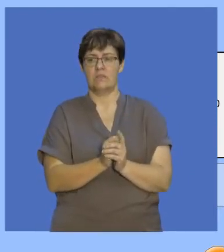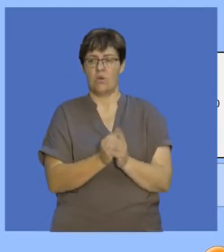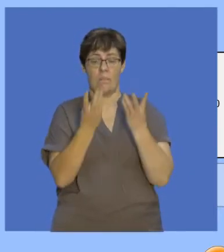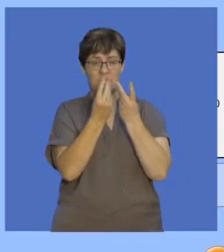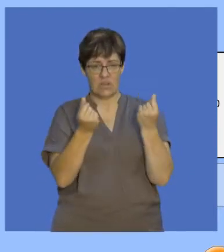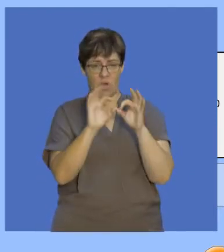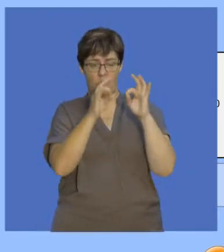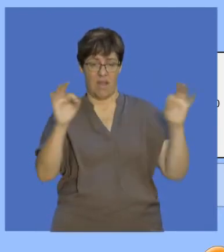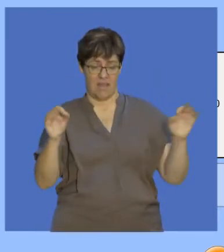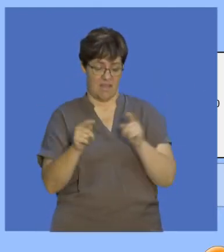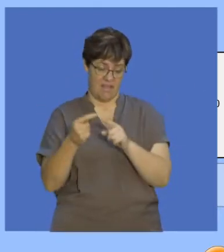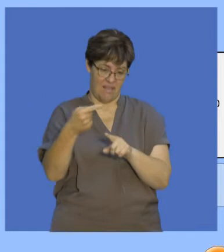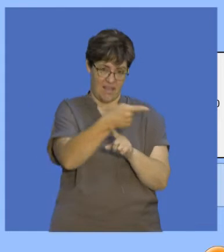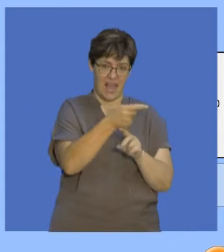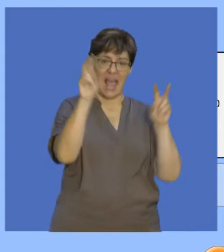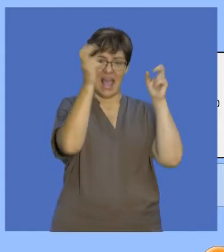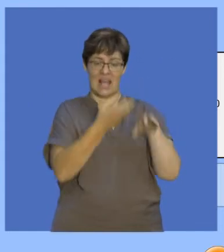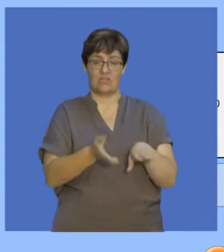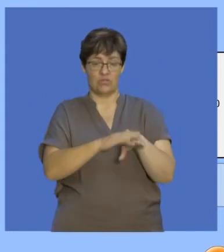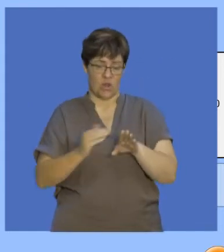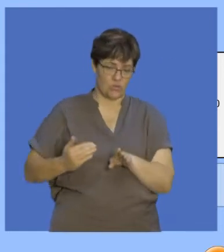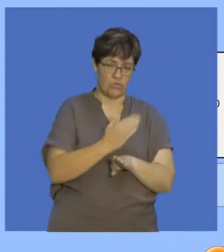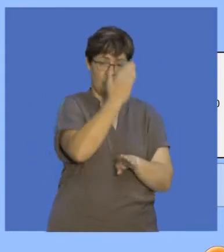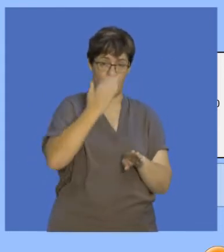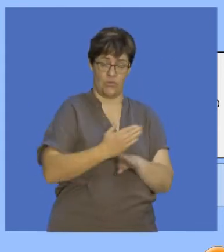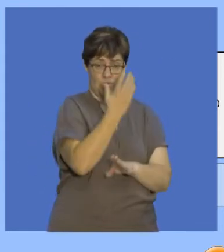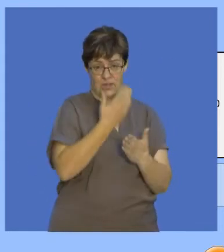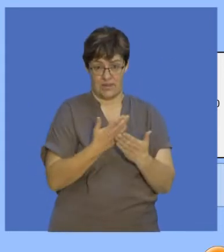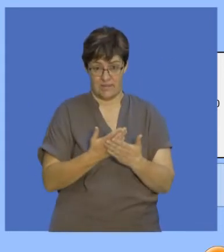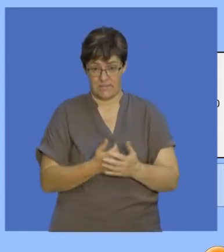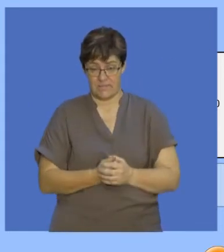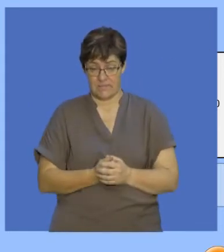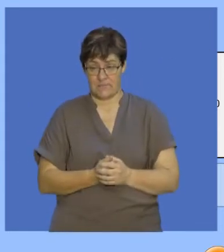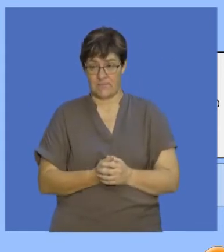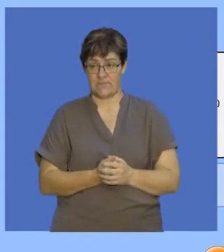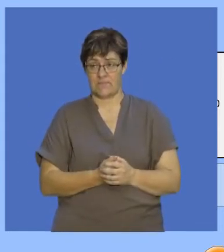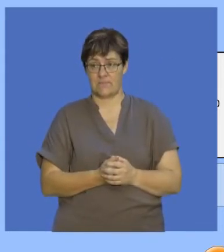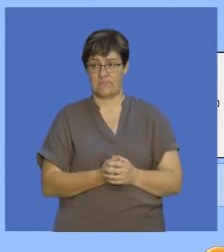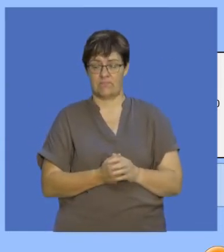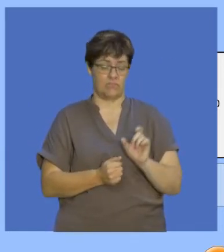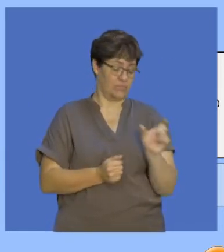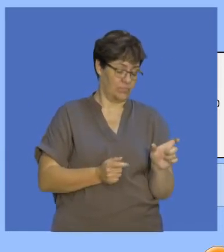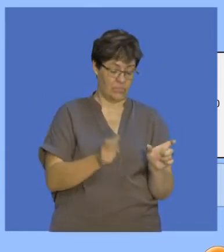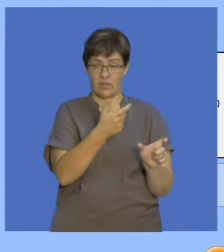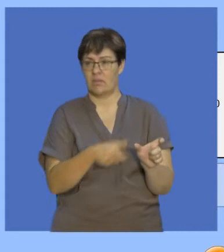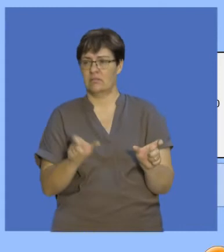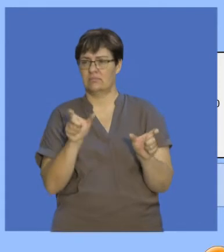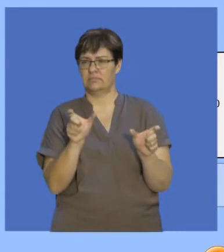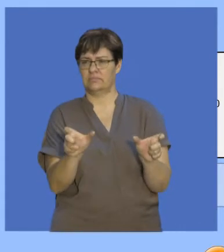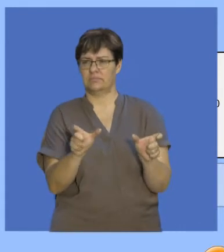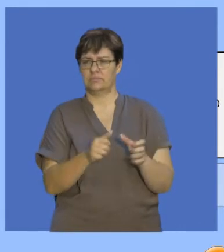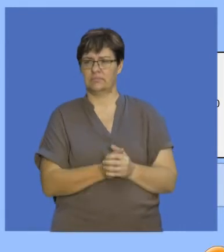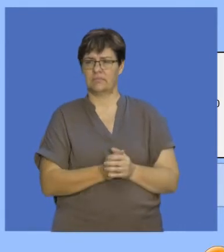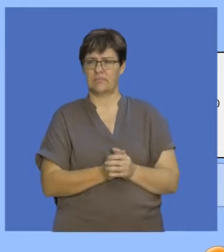okay? These are materials that allow electric charge to pass through them, okay? We will connect another one in the